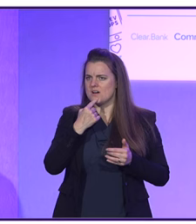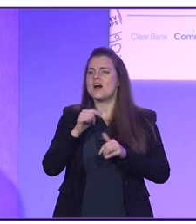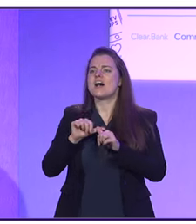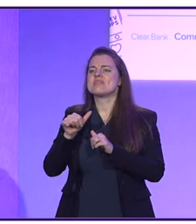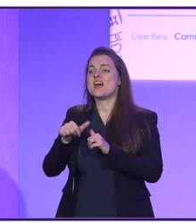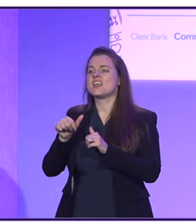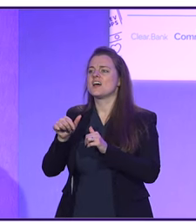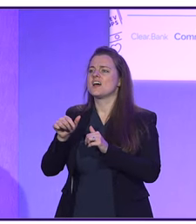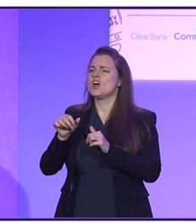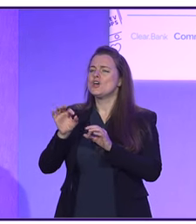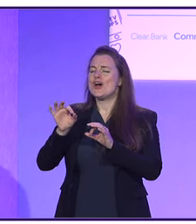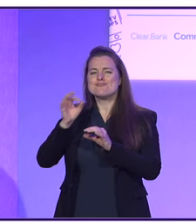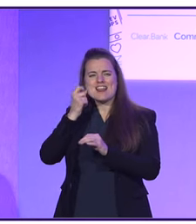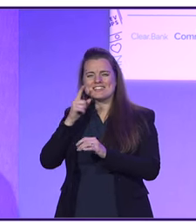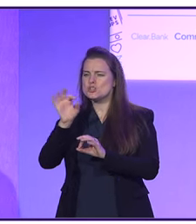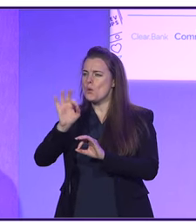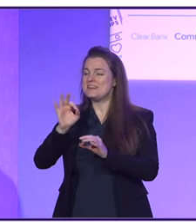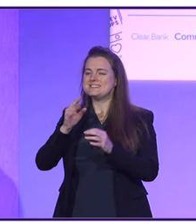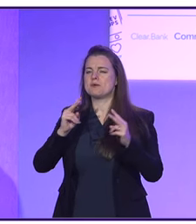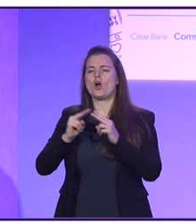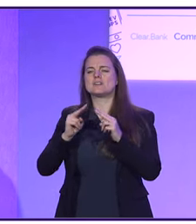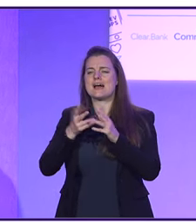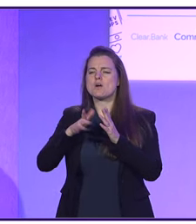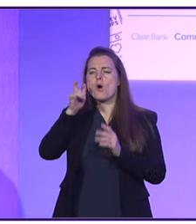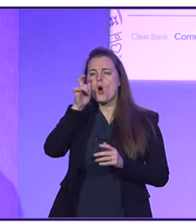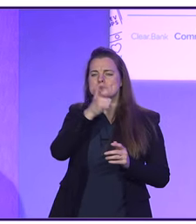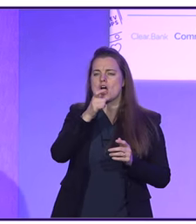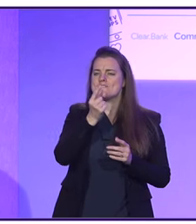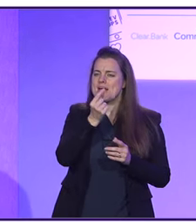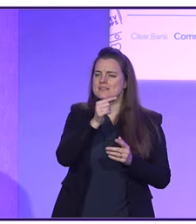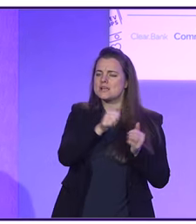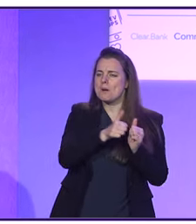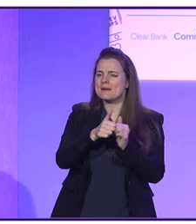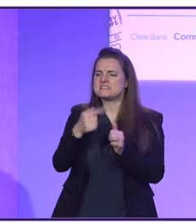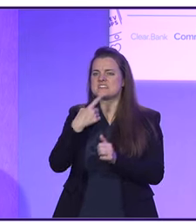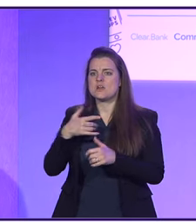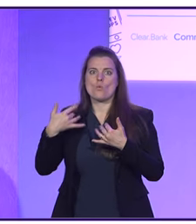said, wow, this invoice is so low when they get it from there. It's insane. So